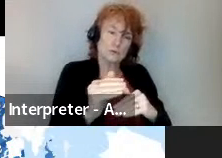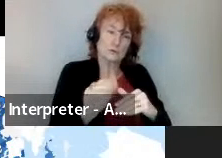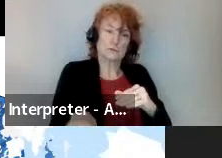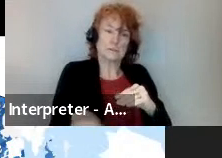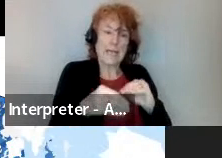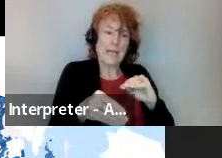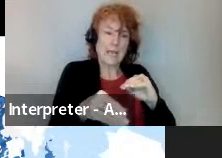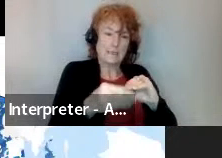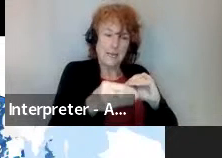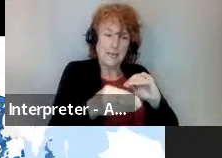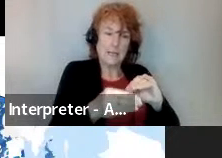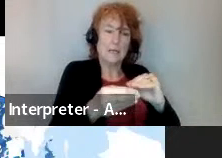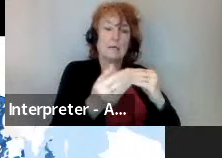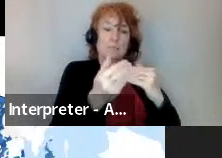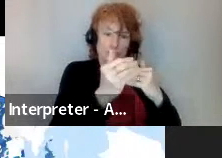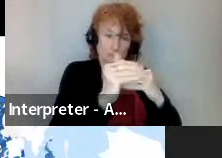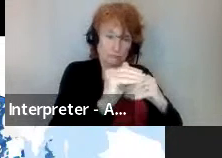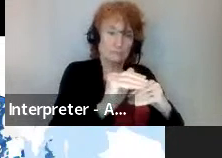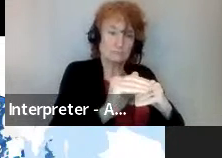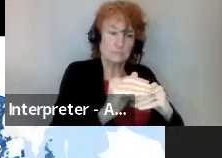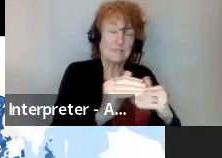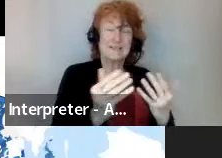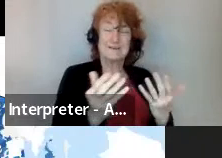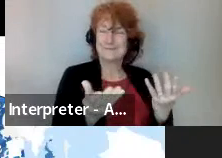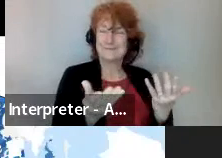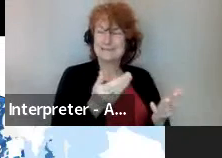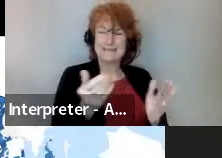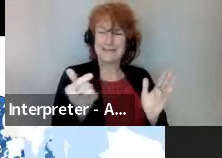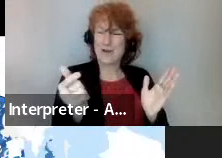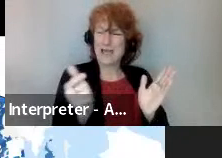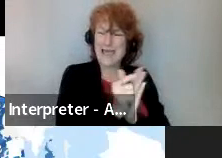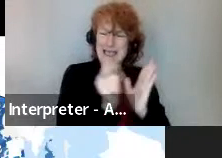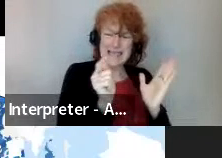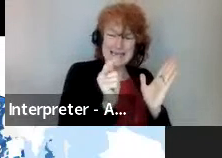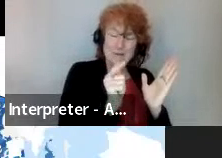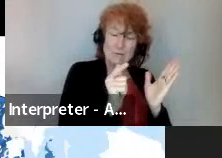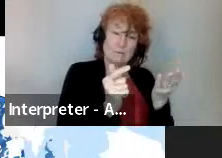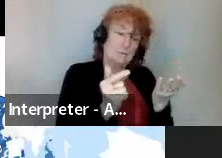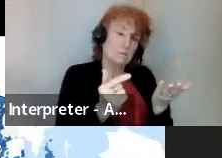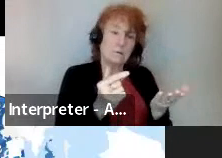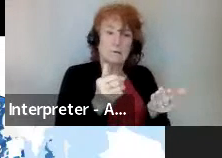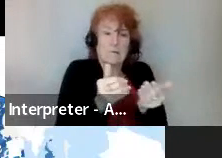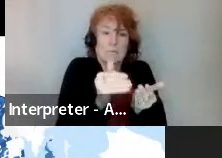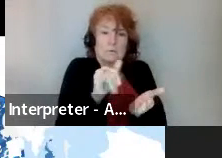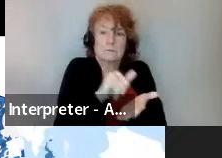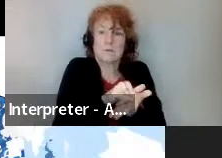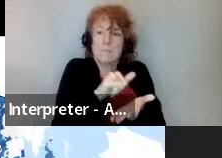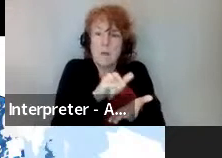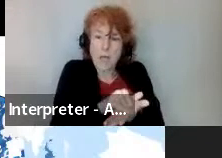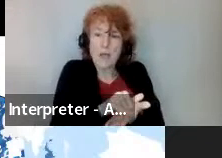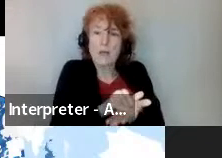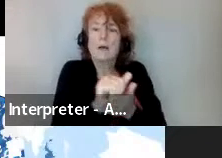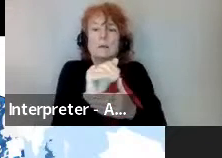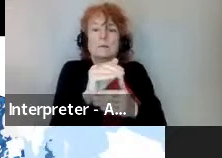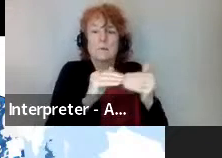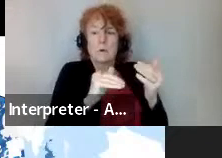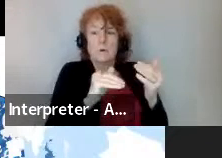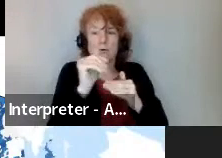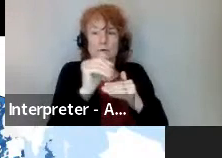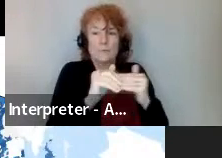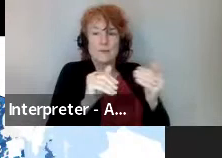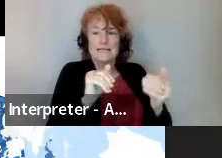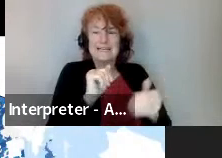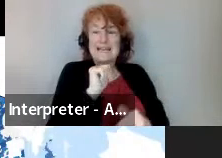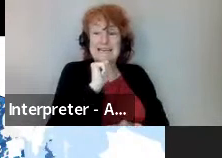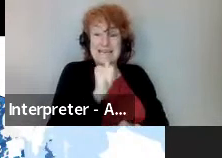explicitly illegal or practically infeasible to build anything other than a single-family home. As these complicated